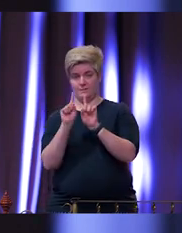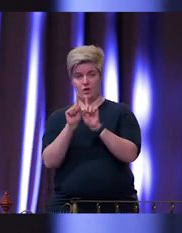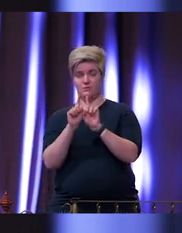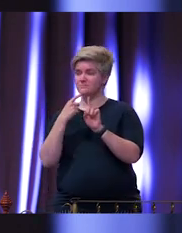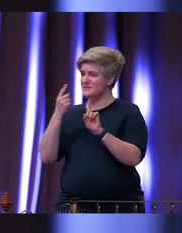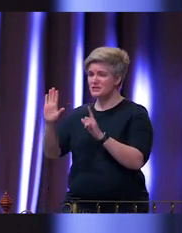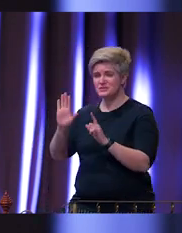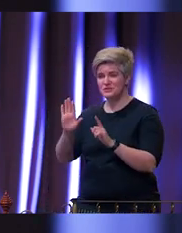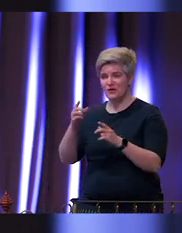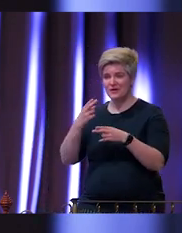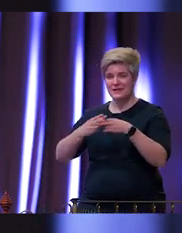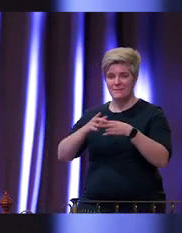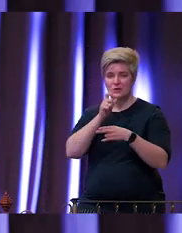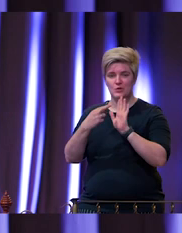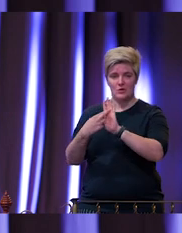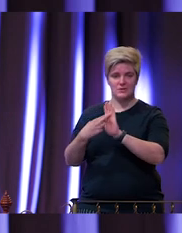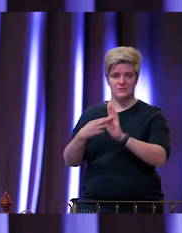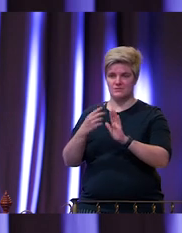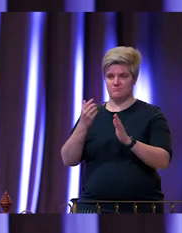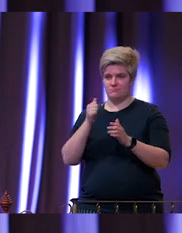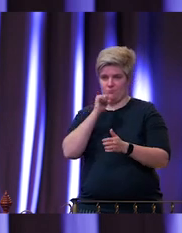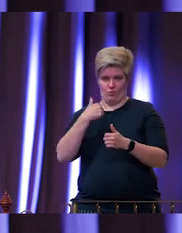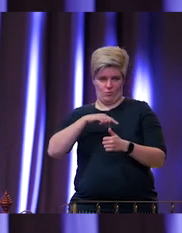going to start with Urooj.